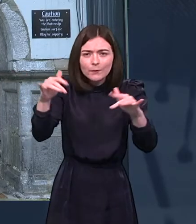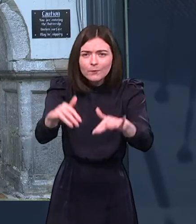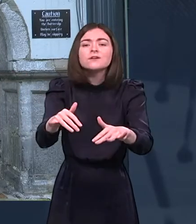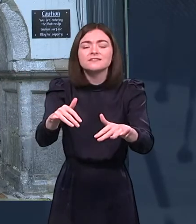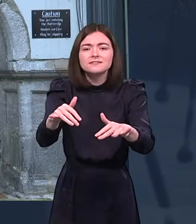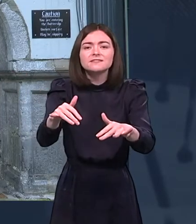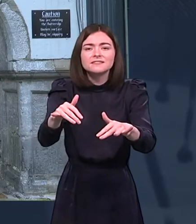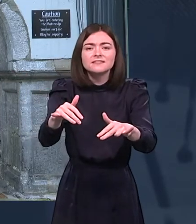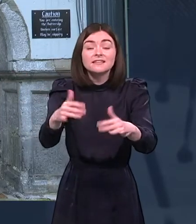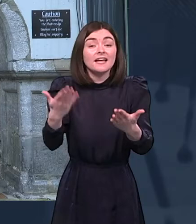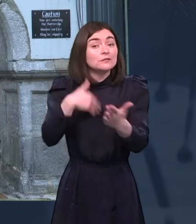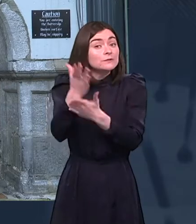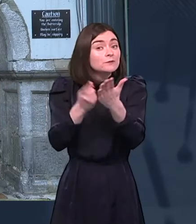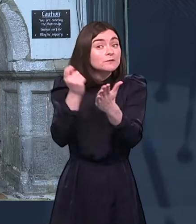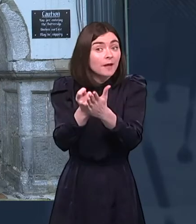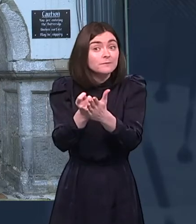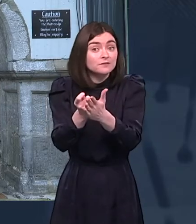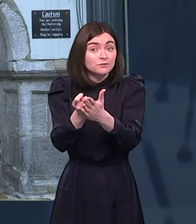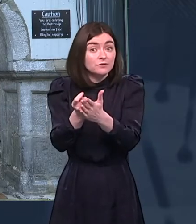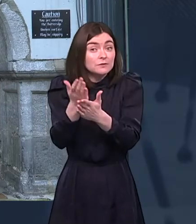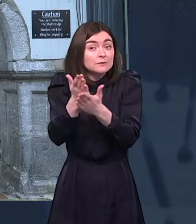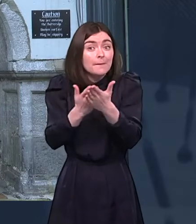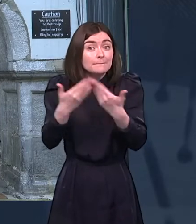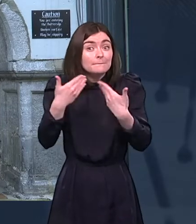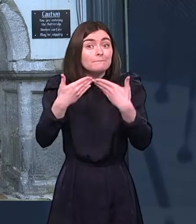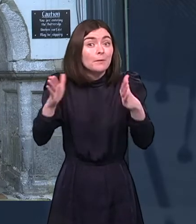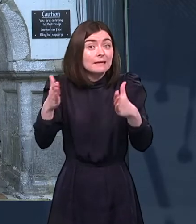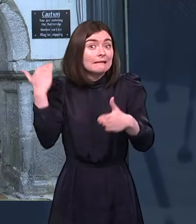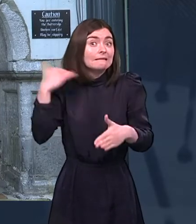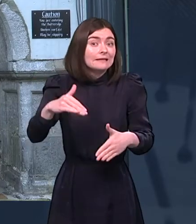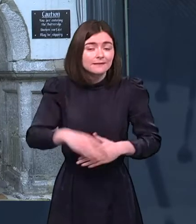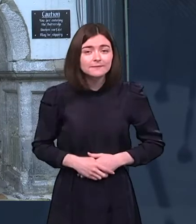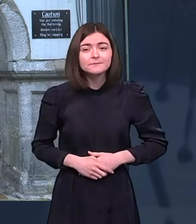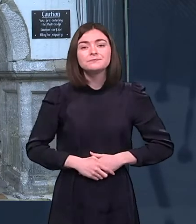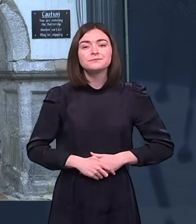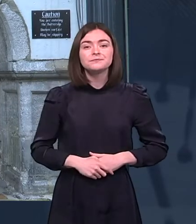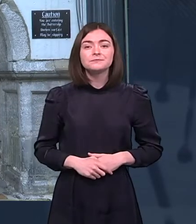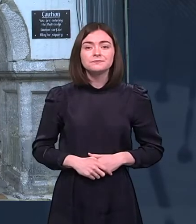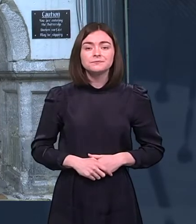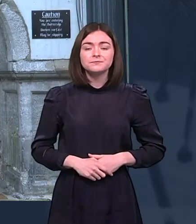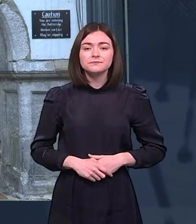area. And sometimes there was even some executions.